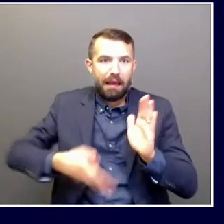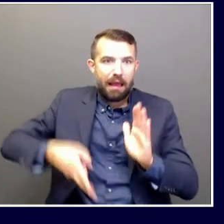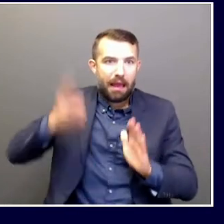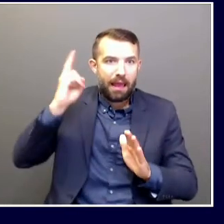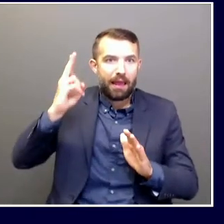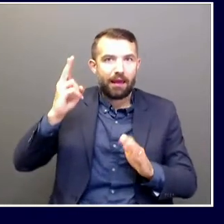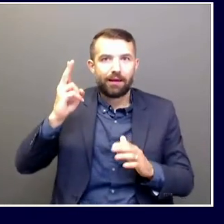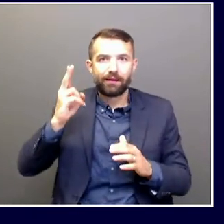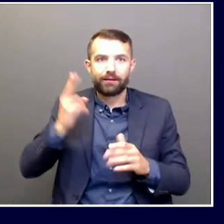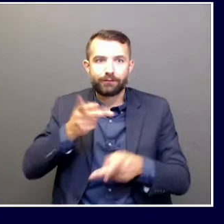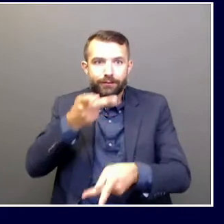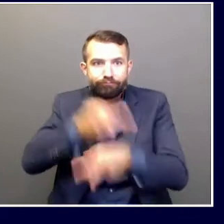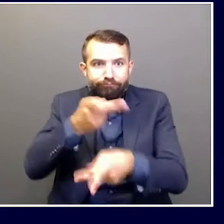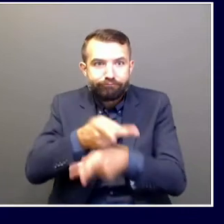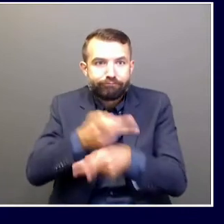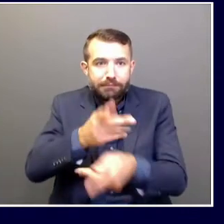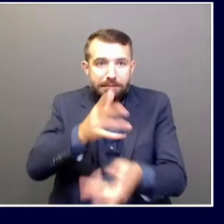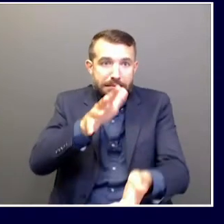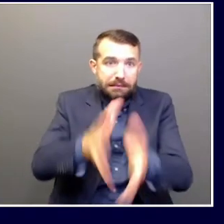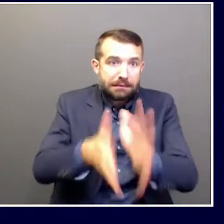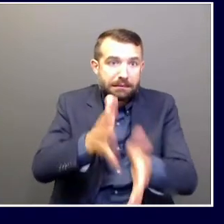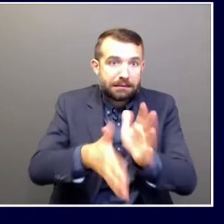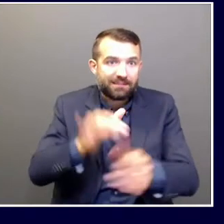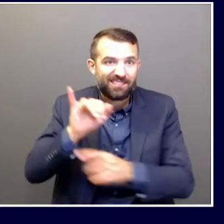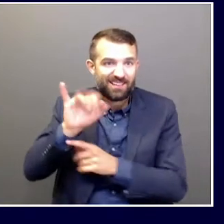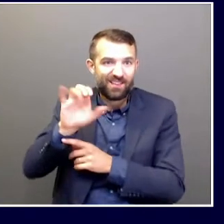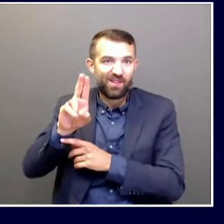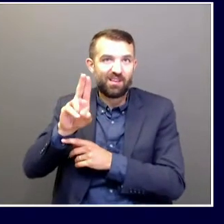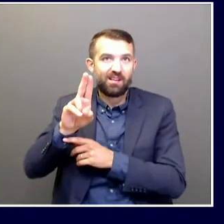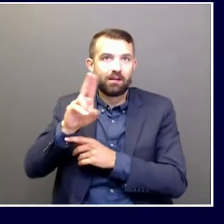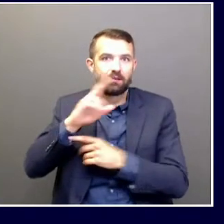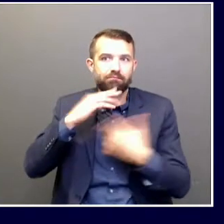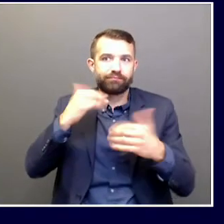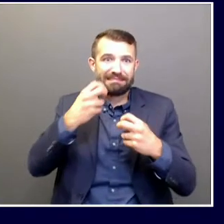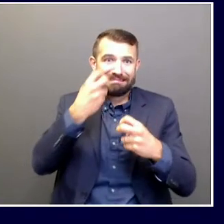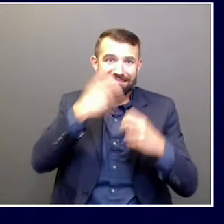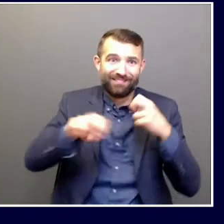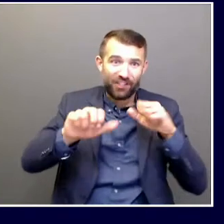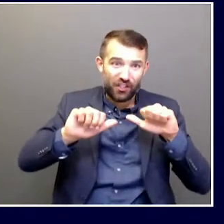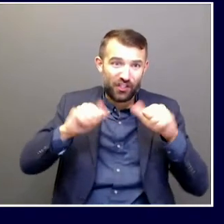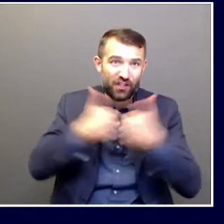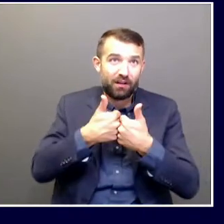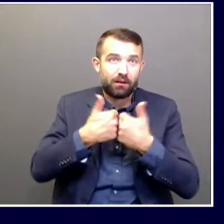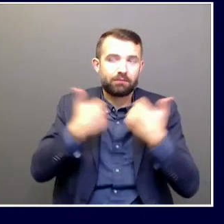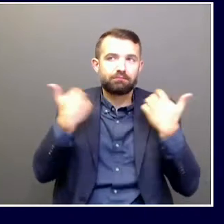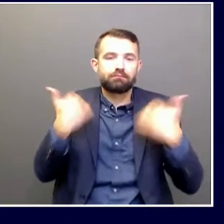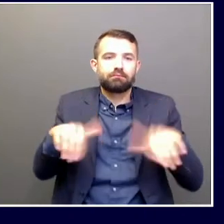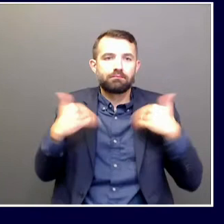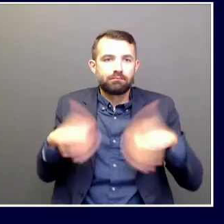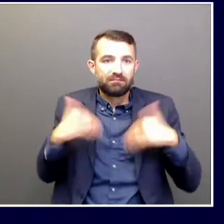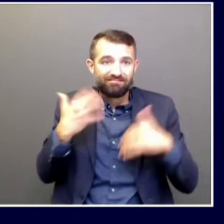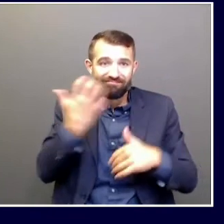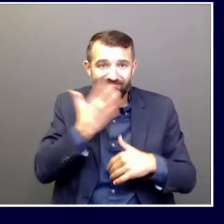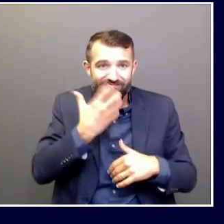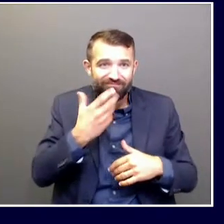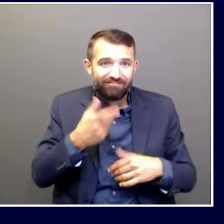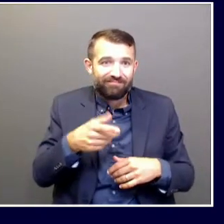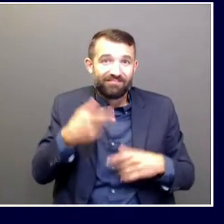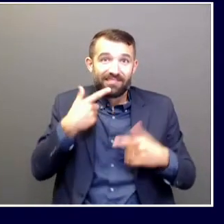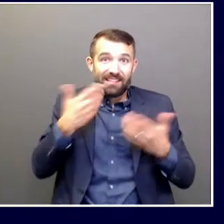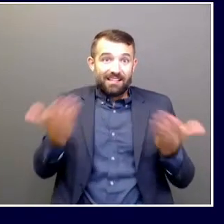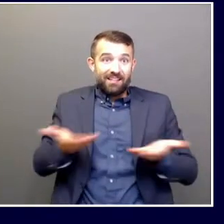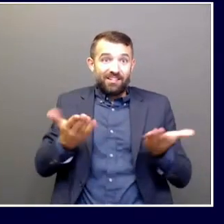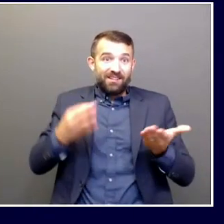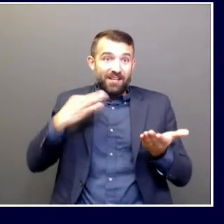care. ICU care is difficult, it's challenging, and what we're seeing almost uniformly in Maine, as well as across